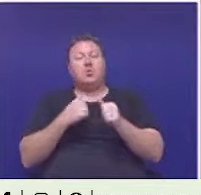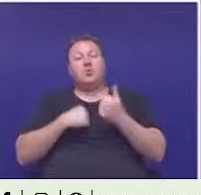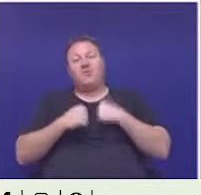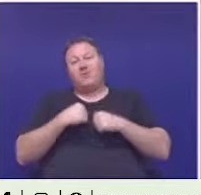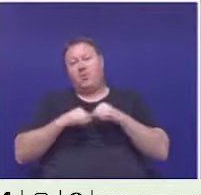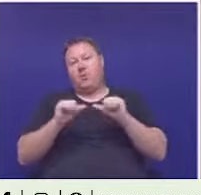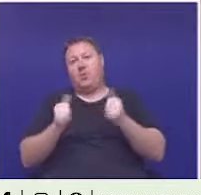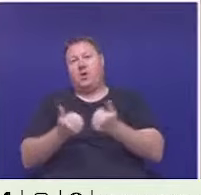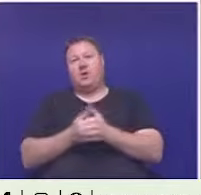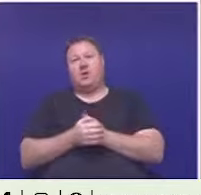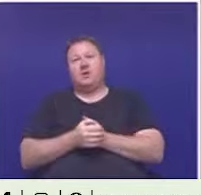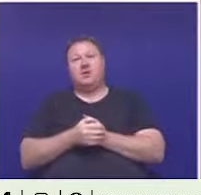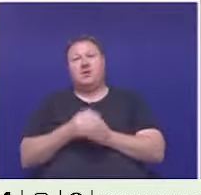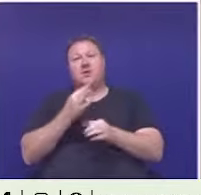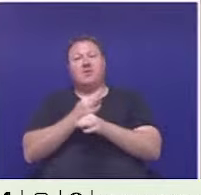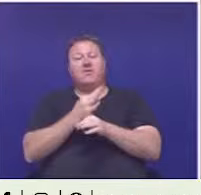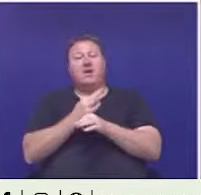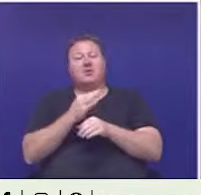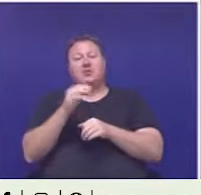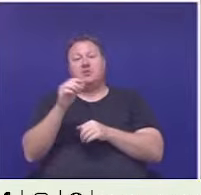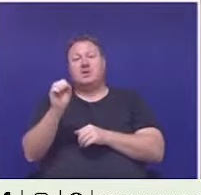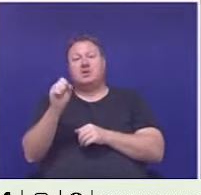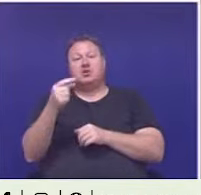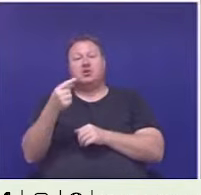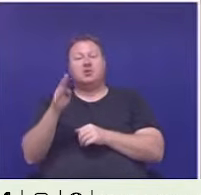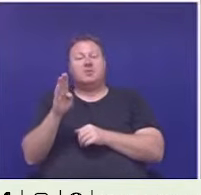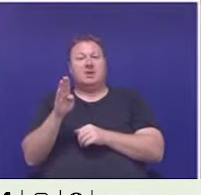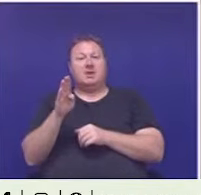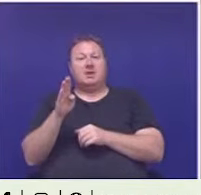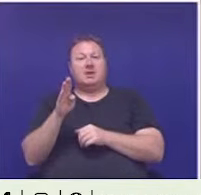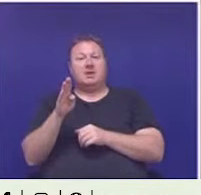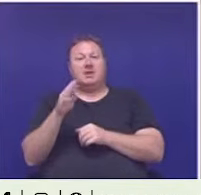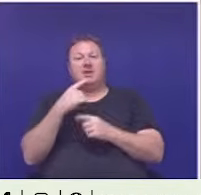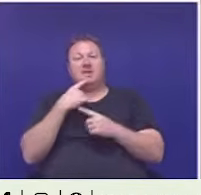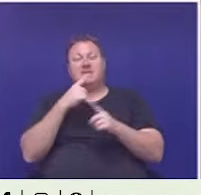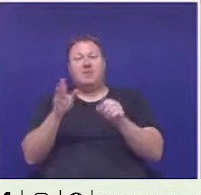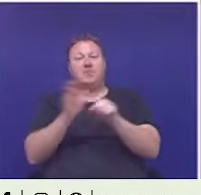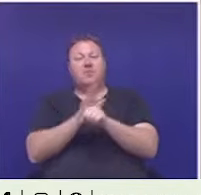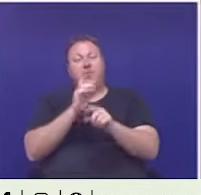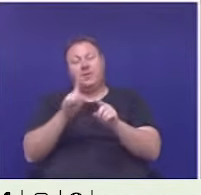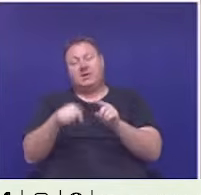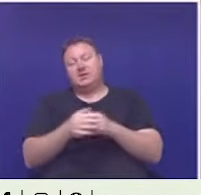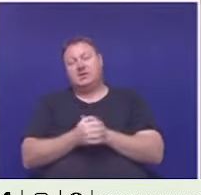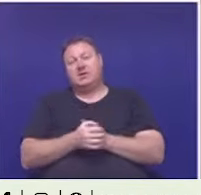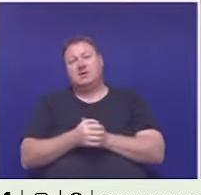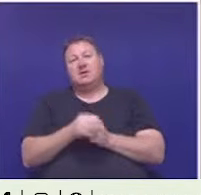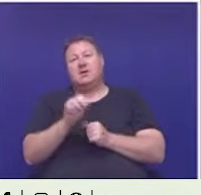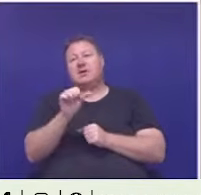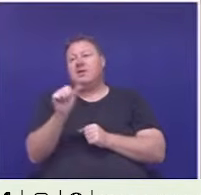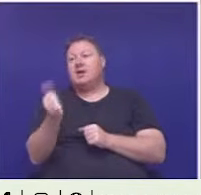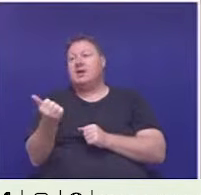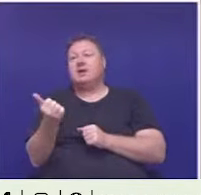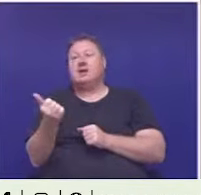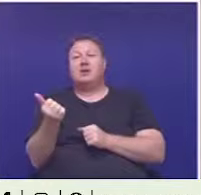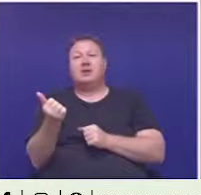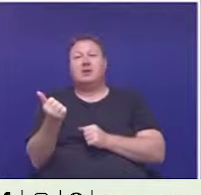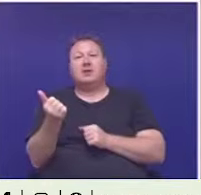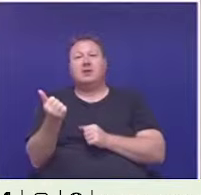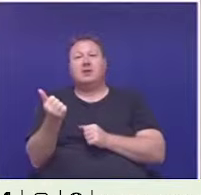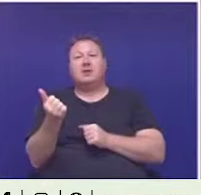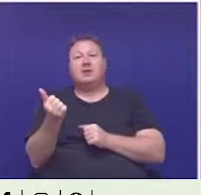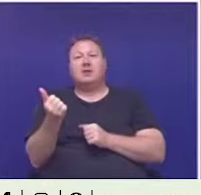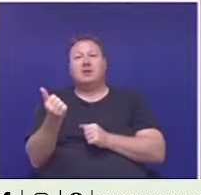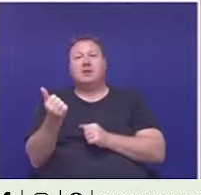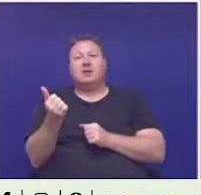well. So the functions of SGBs could not be overstated. However, then how do we then make sure that those